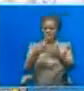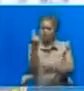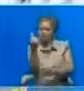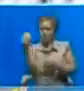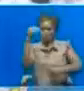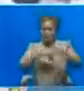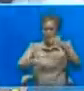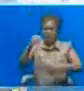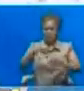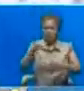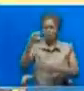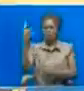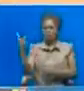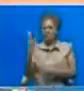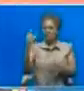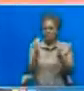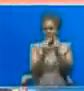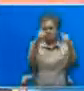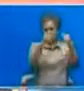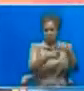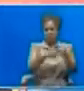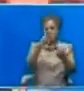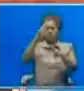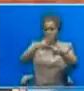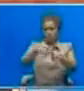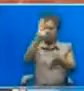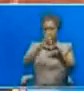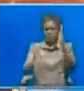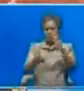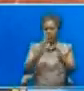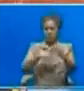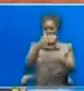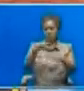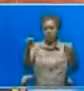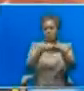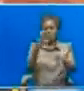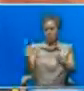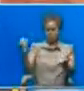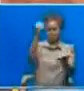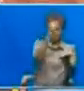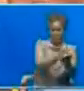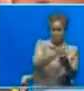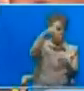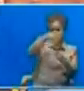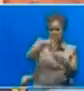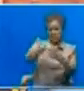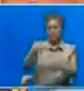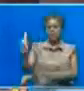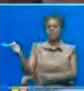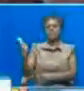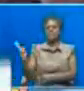slated for March 16th. The seat was left vacant after Joseph Nkaiseri was appointed Interior Cabinet